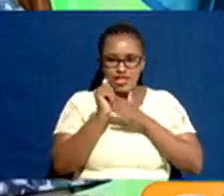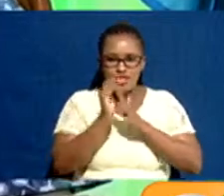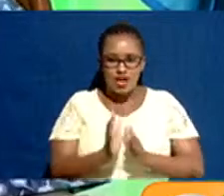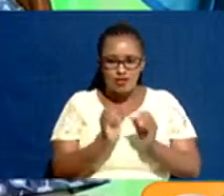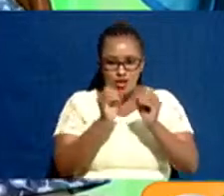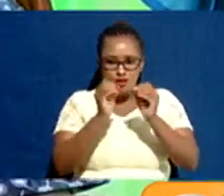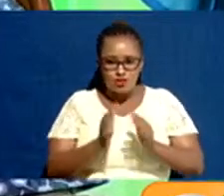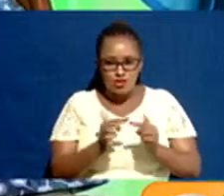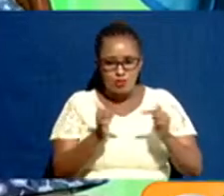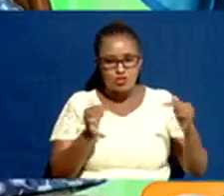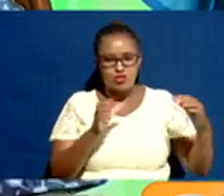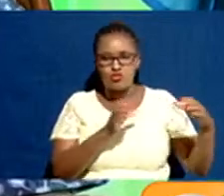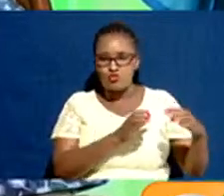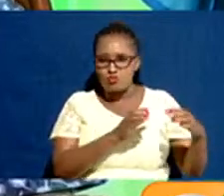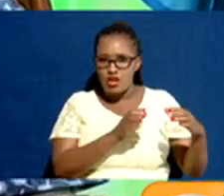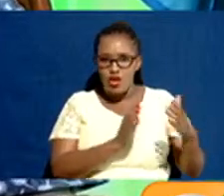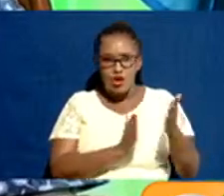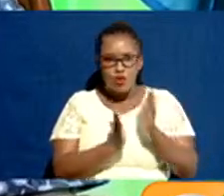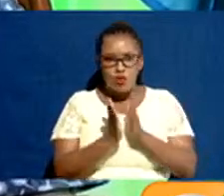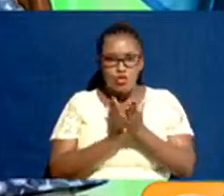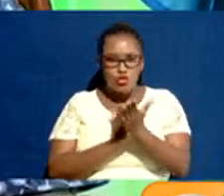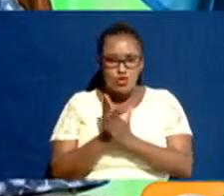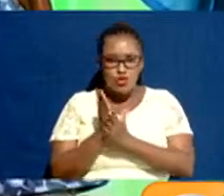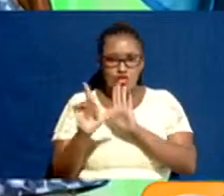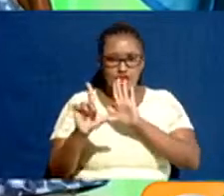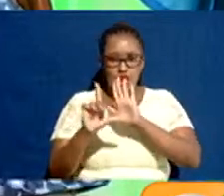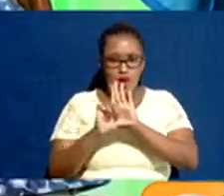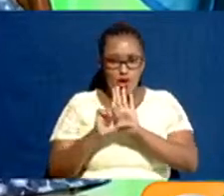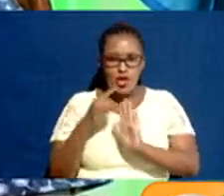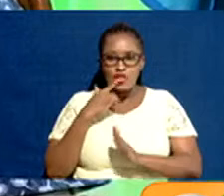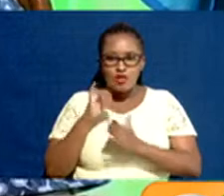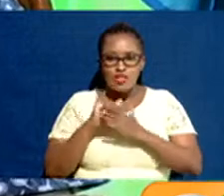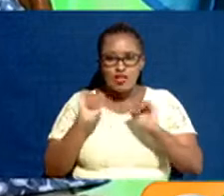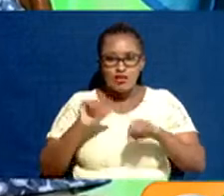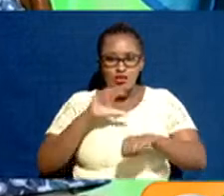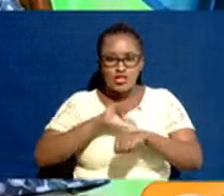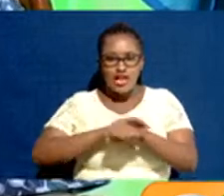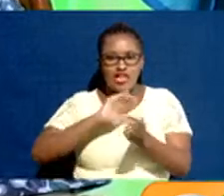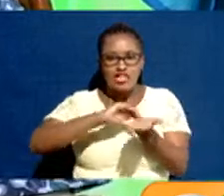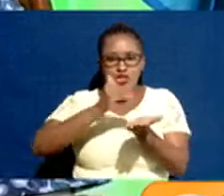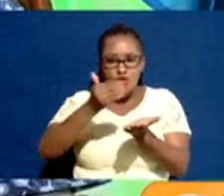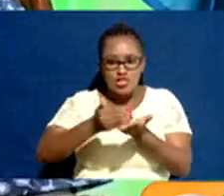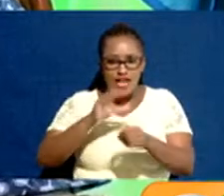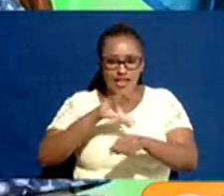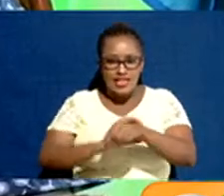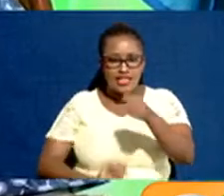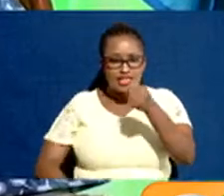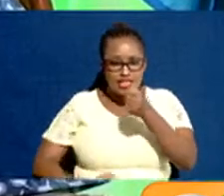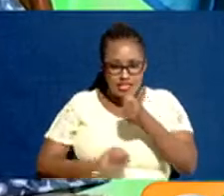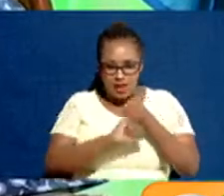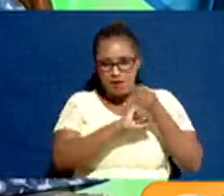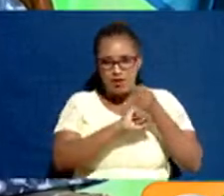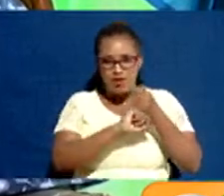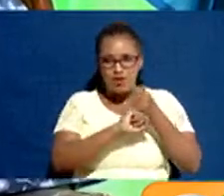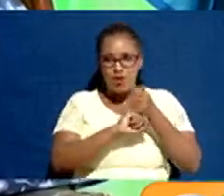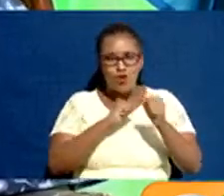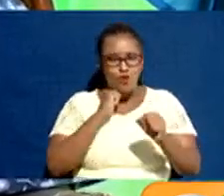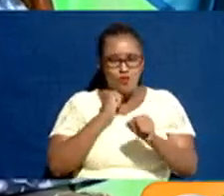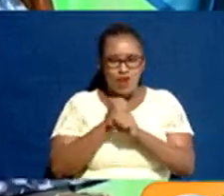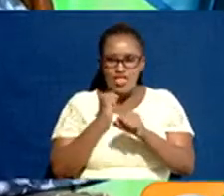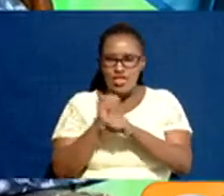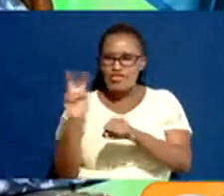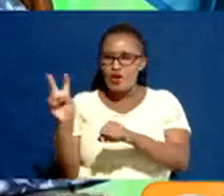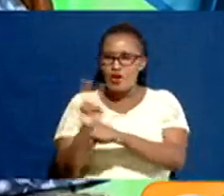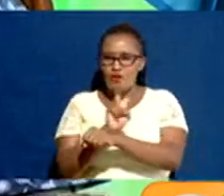official opposition by law so that he gets resources, so that he gets support to provide oversight